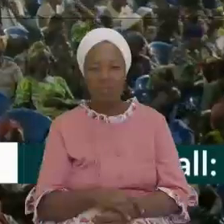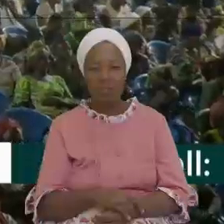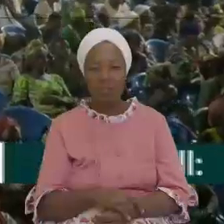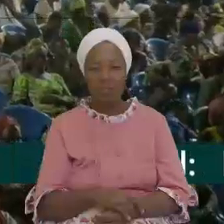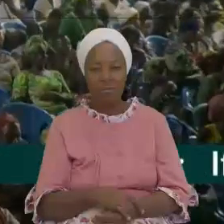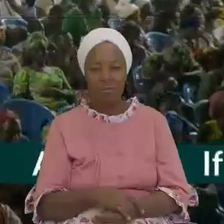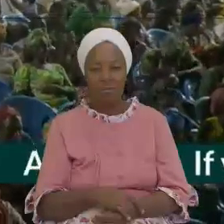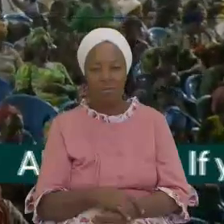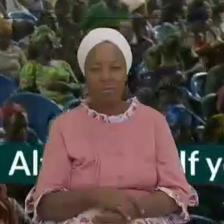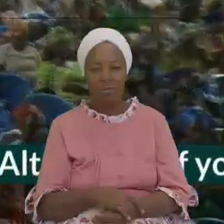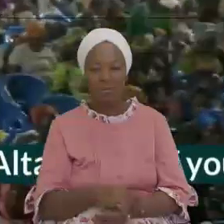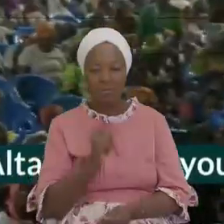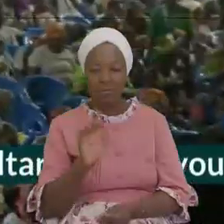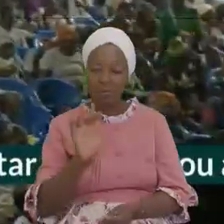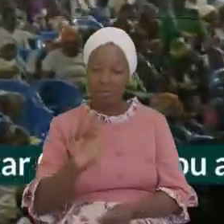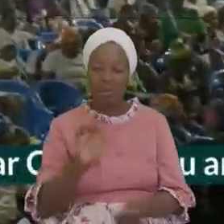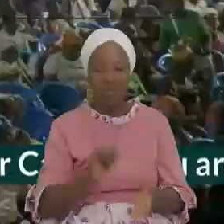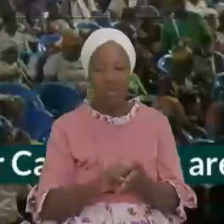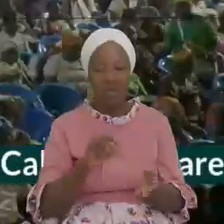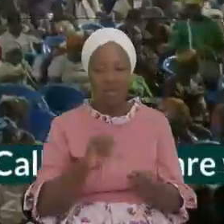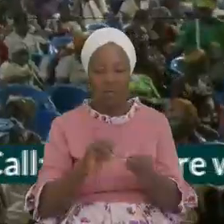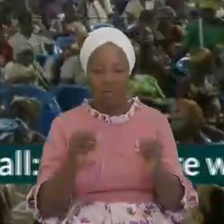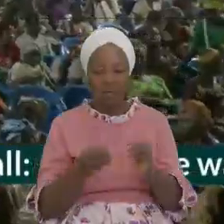You click that number and then